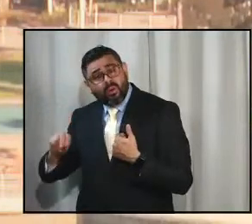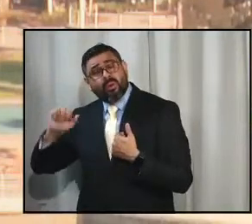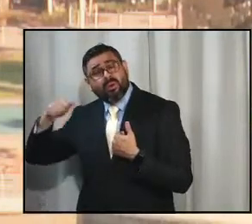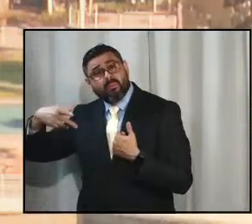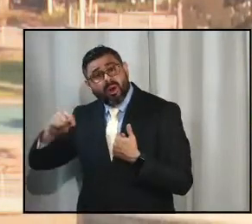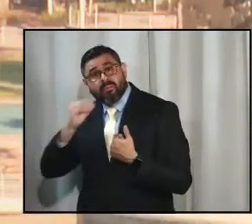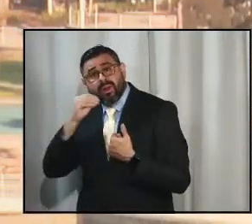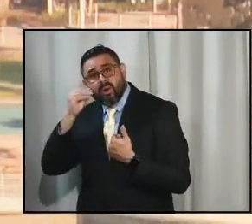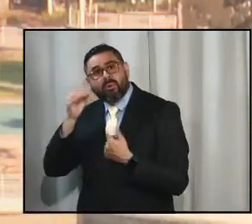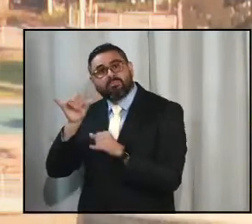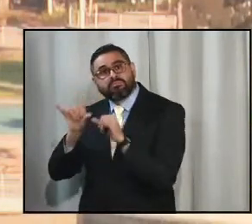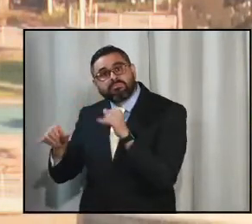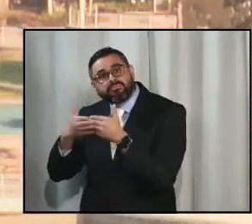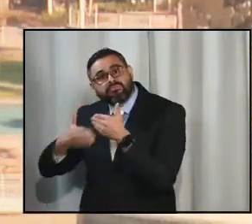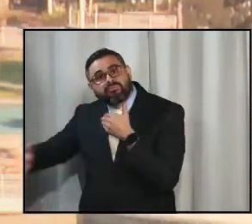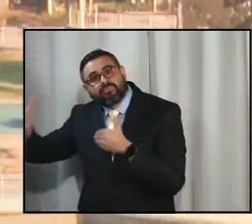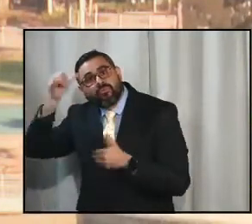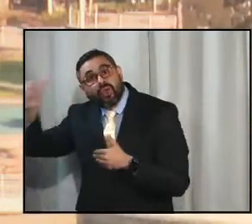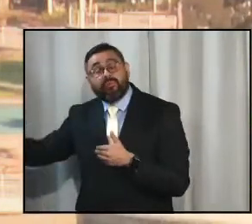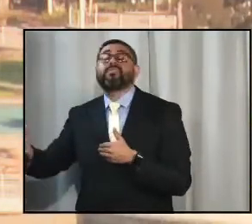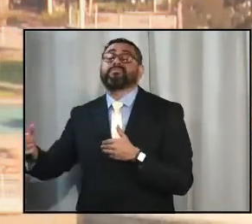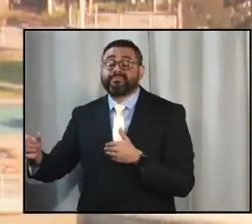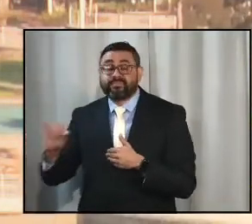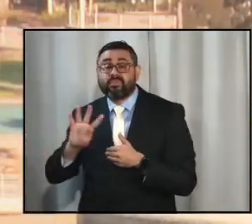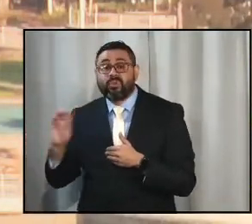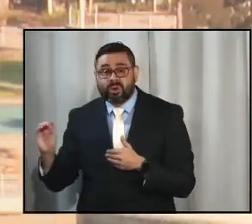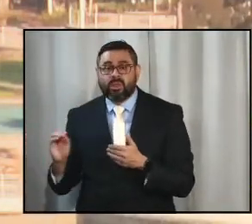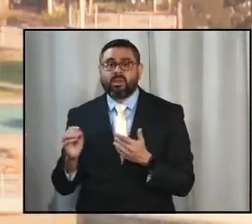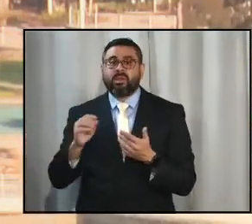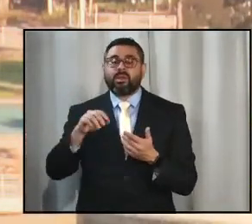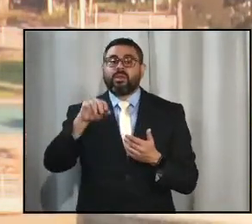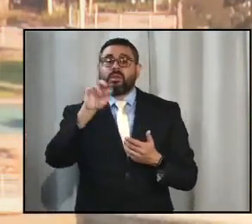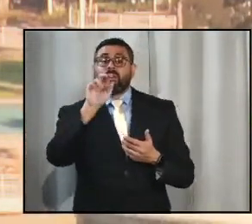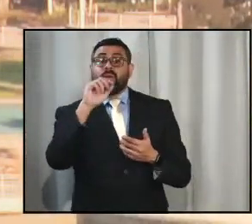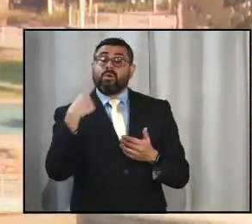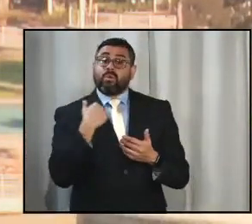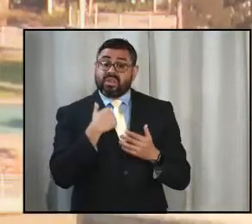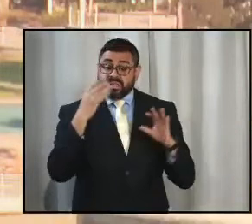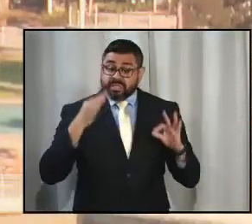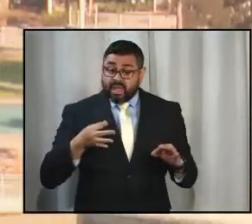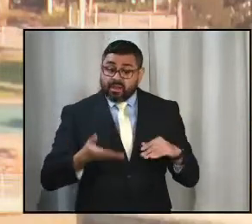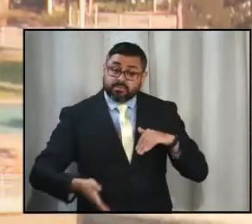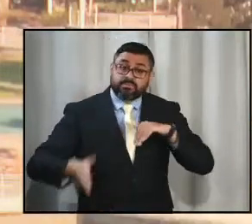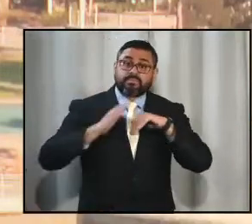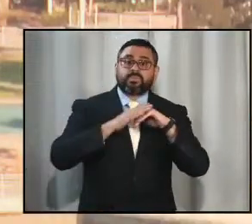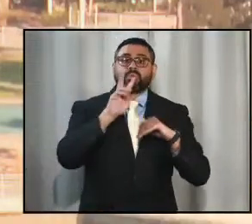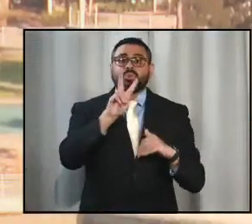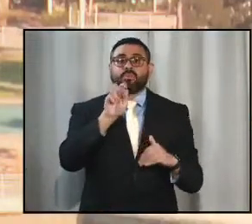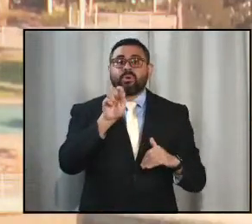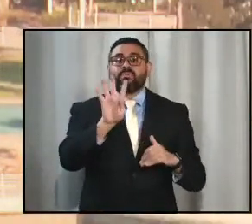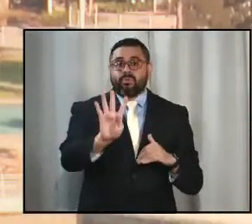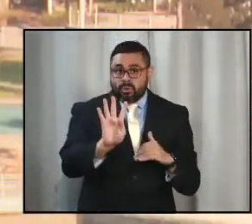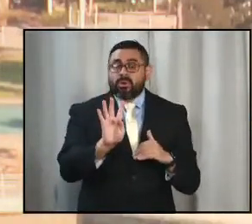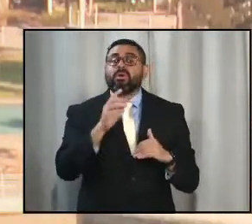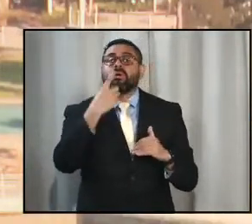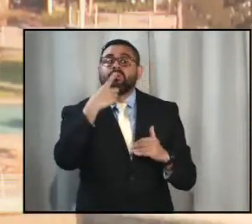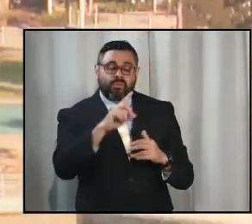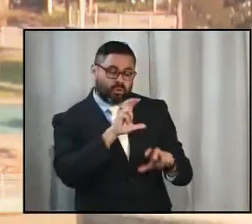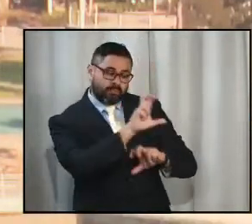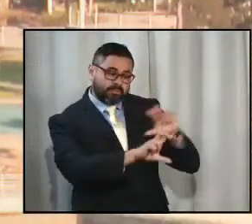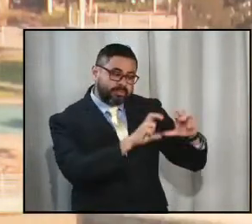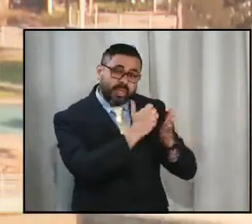city in 2022, and $2.4 million were allocated for additional outreach and cleanup along the riverbeds over the next 2